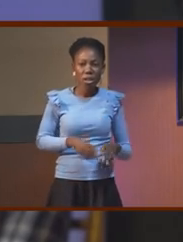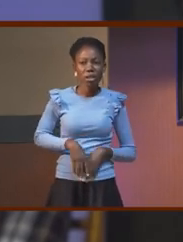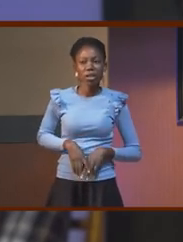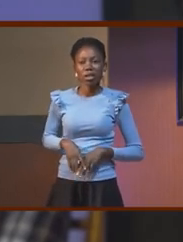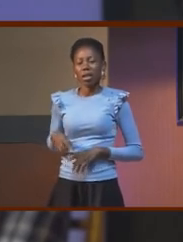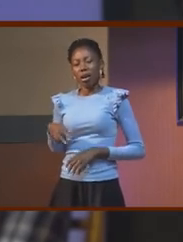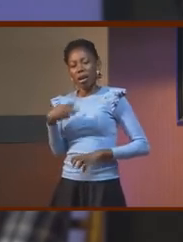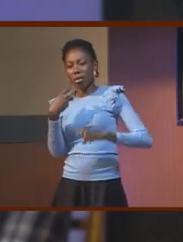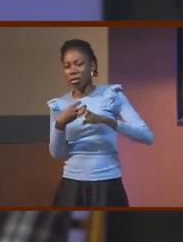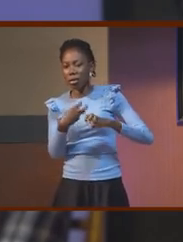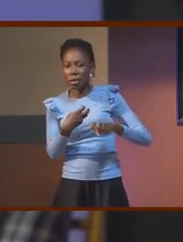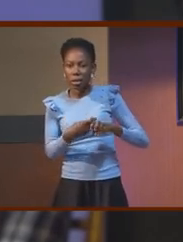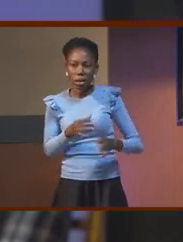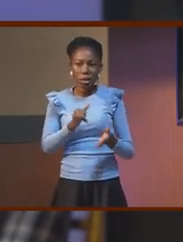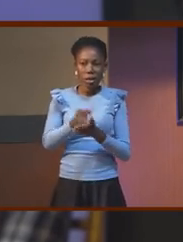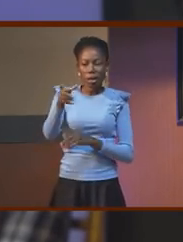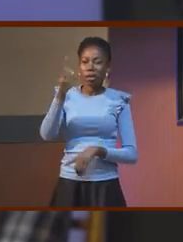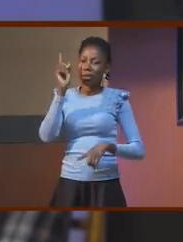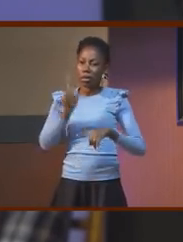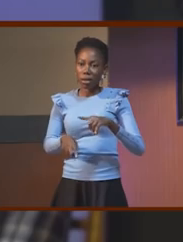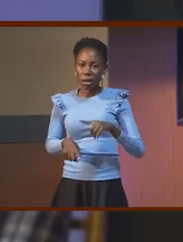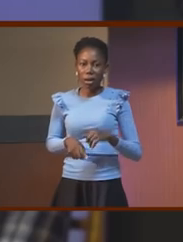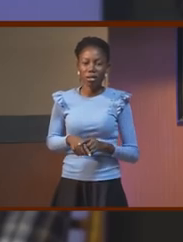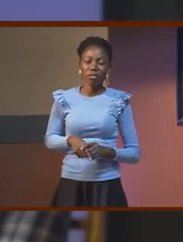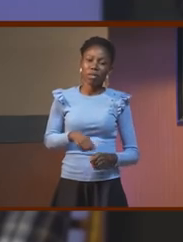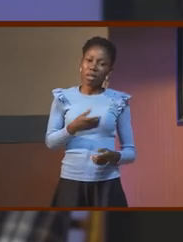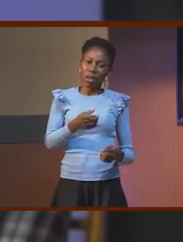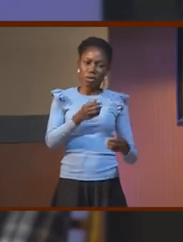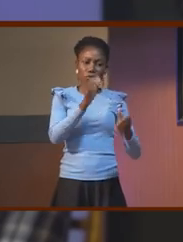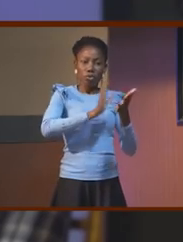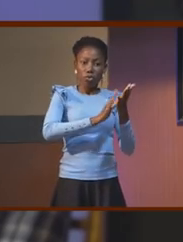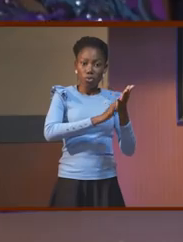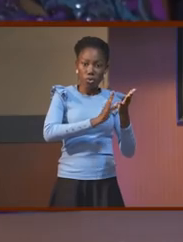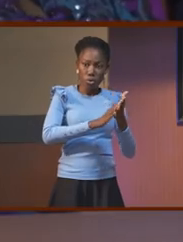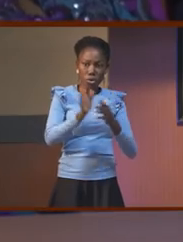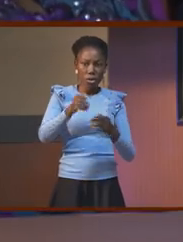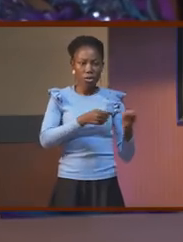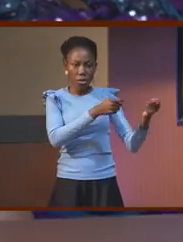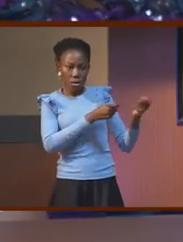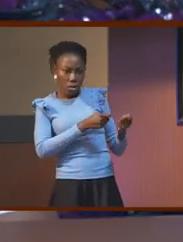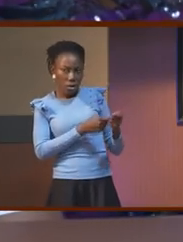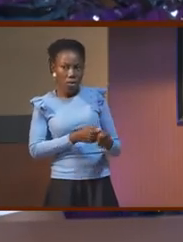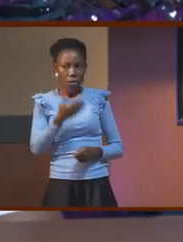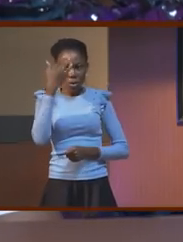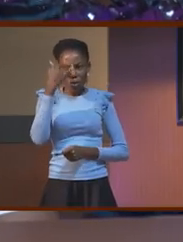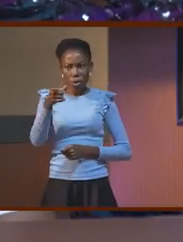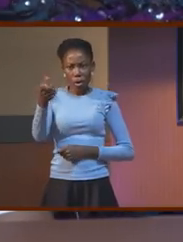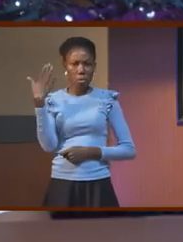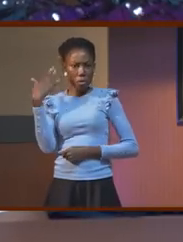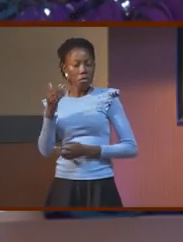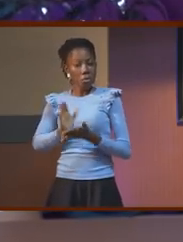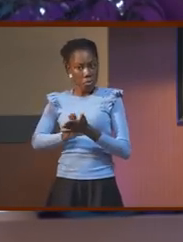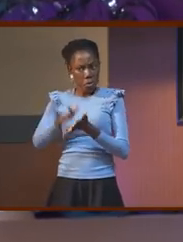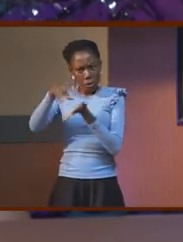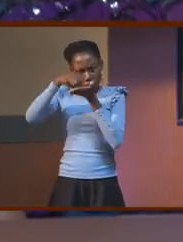so tough that we could not even, we withdrew the children from school. I'm also a student. I drop out of